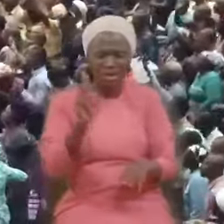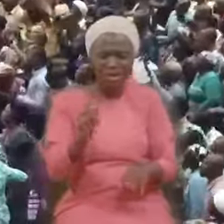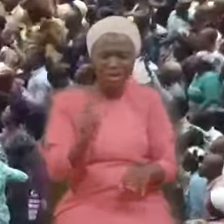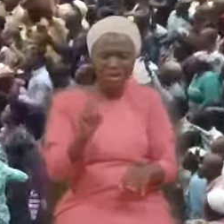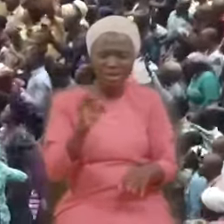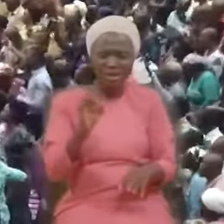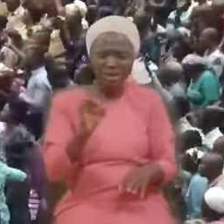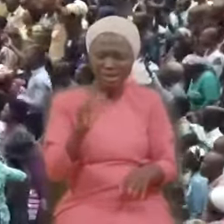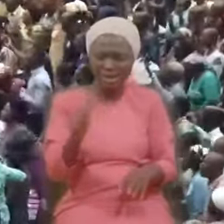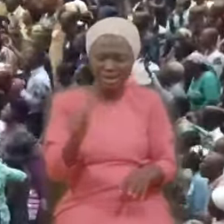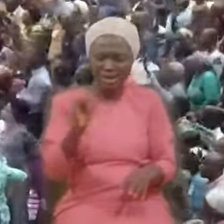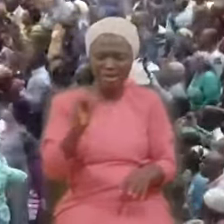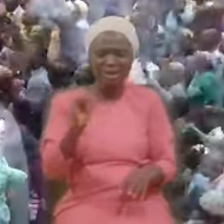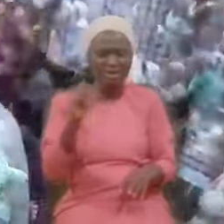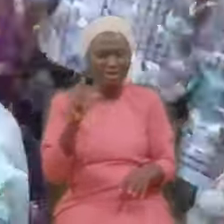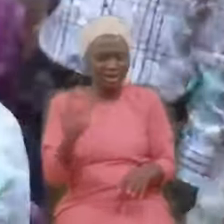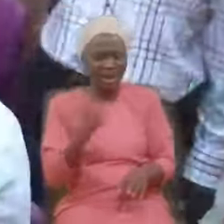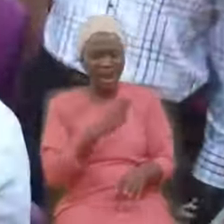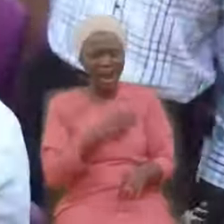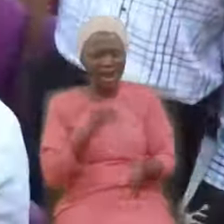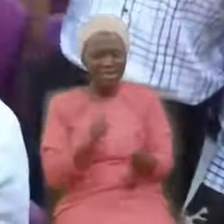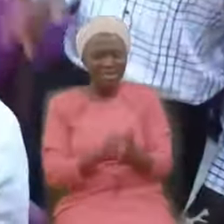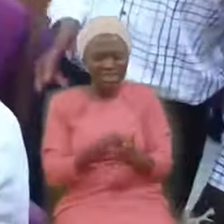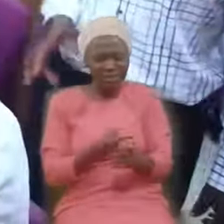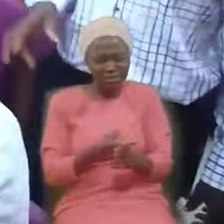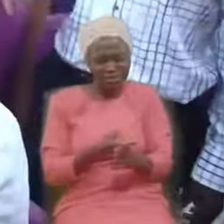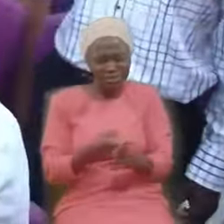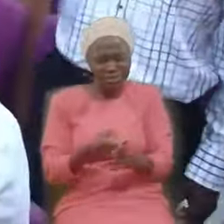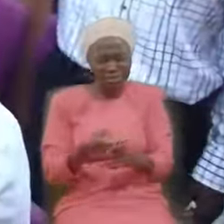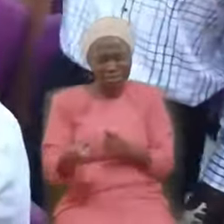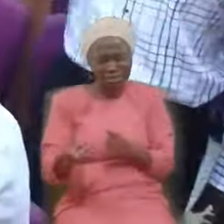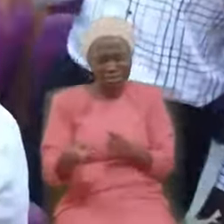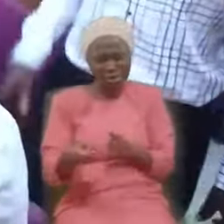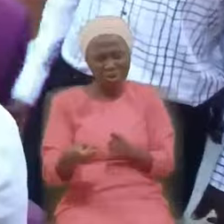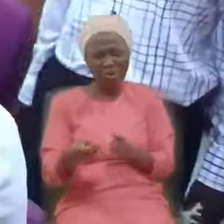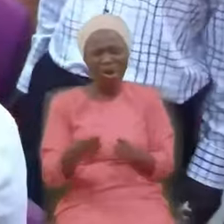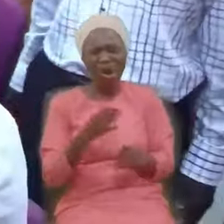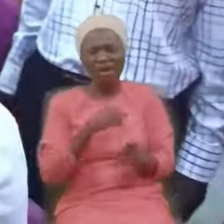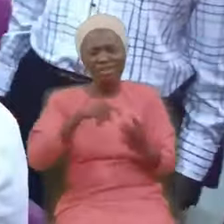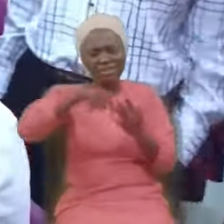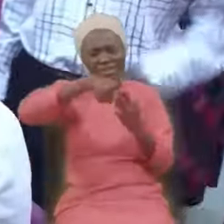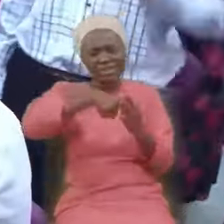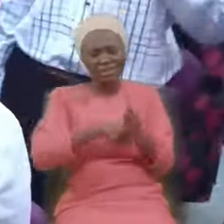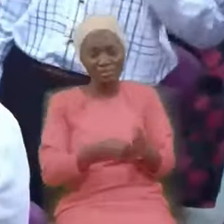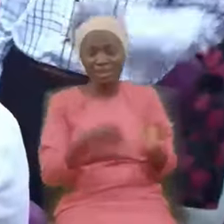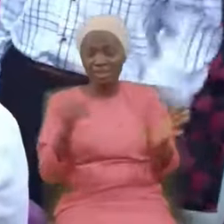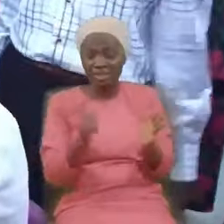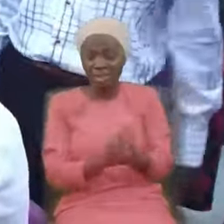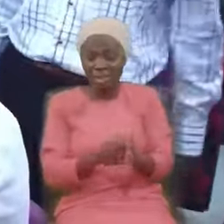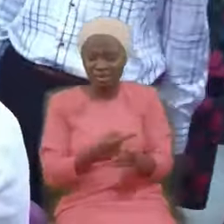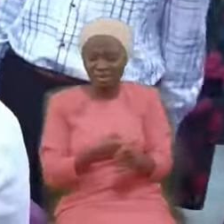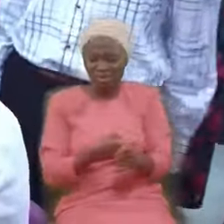That sore, the sore is drying up right now. You are healed.